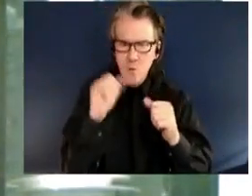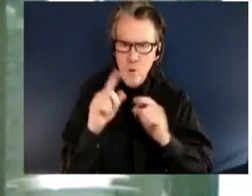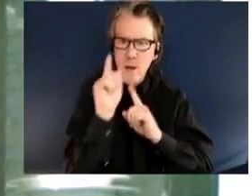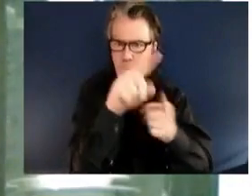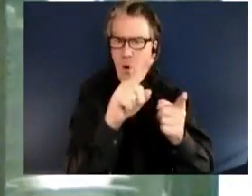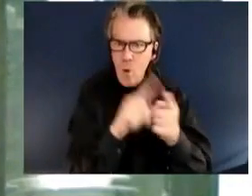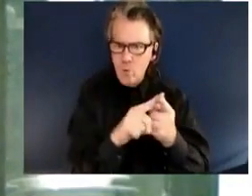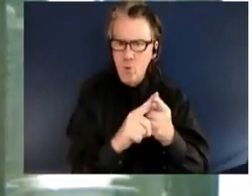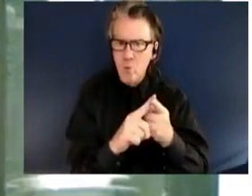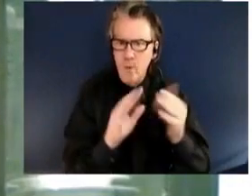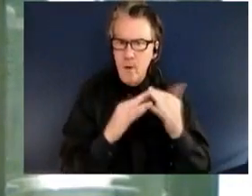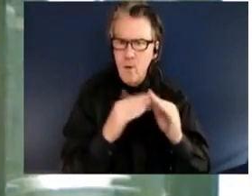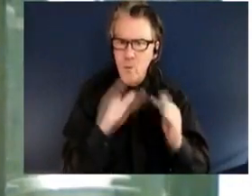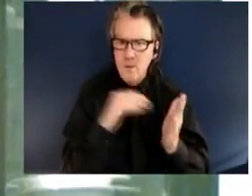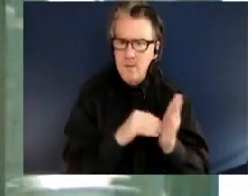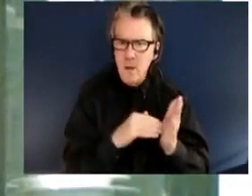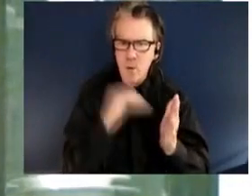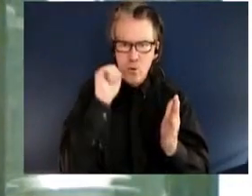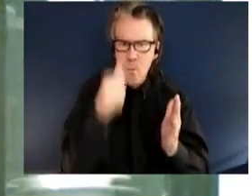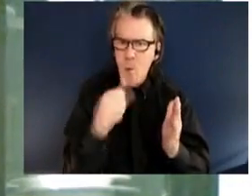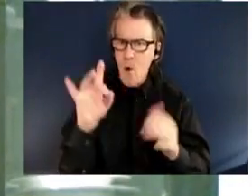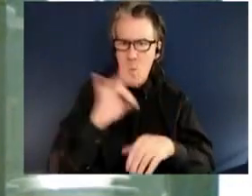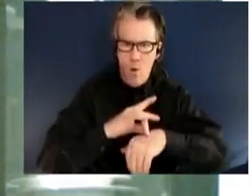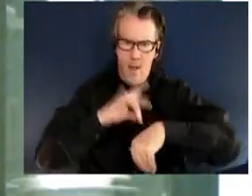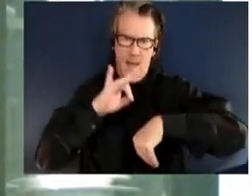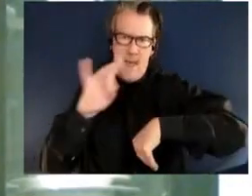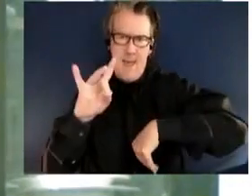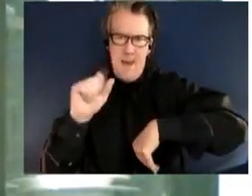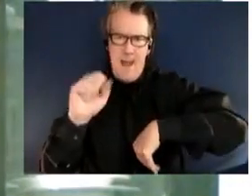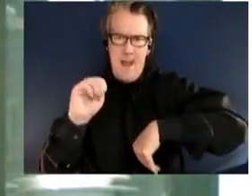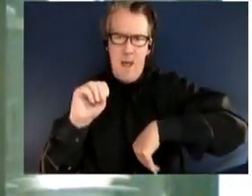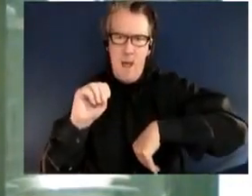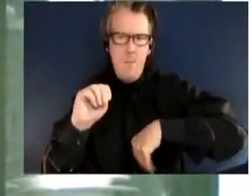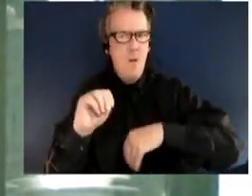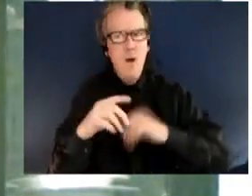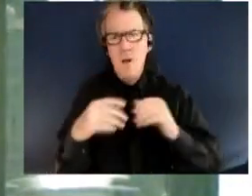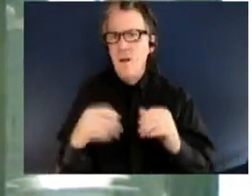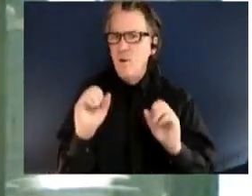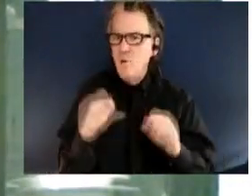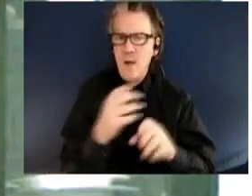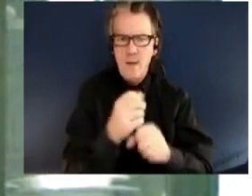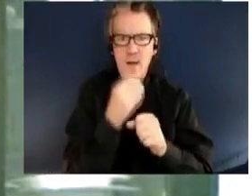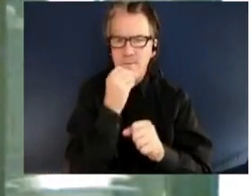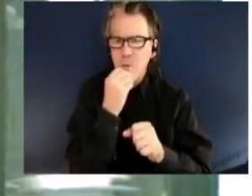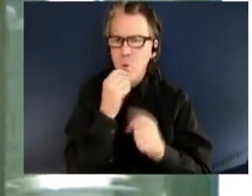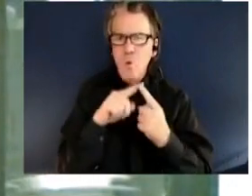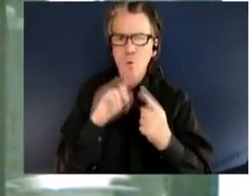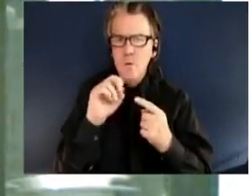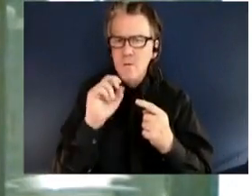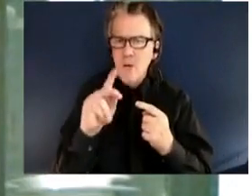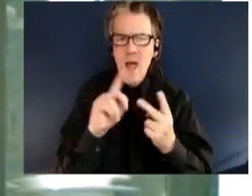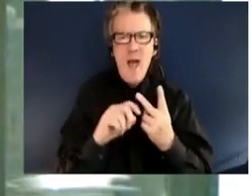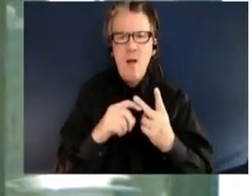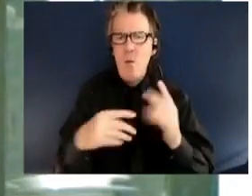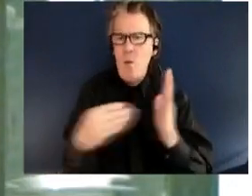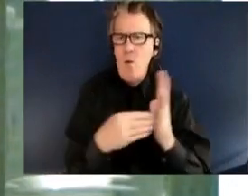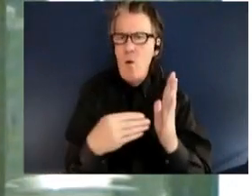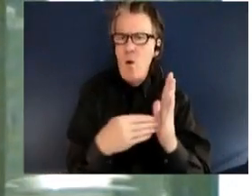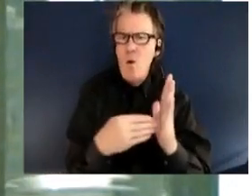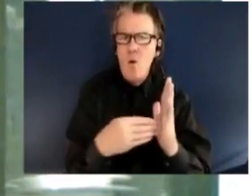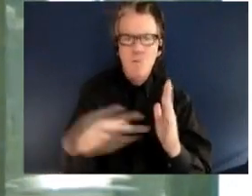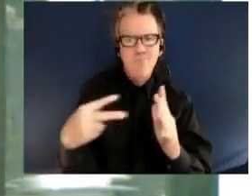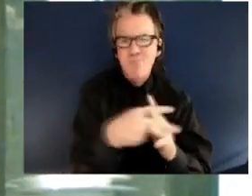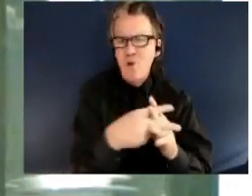get what's needed, charge your devices, and get an update on when we can expect restoration in your area. And